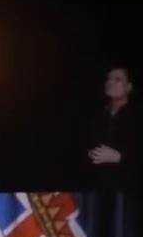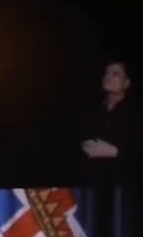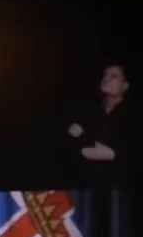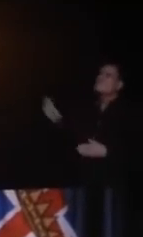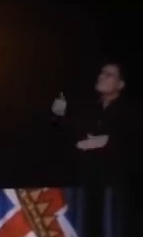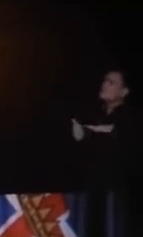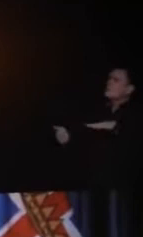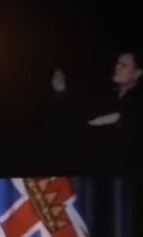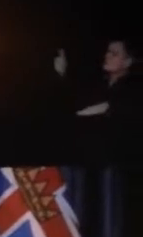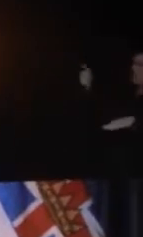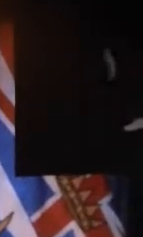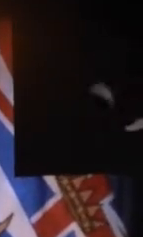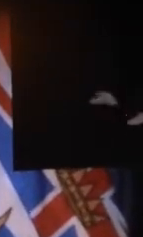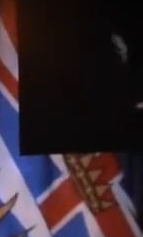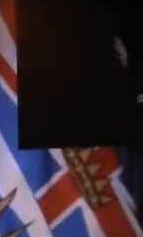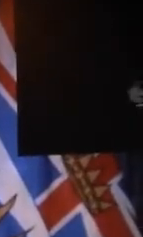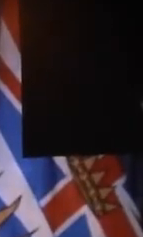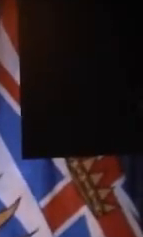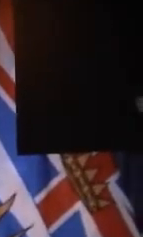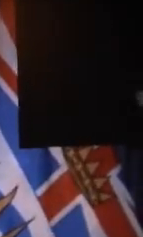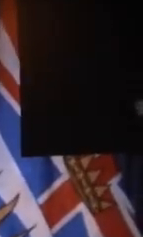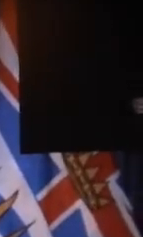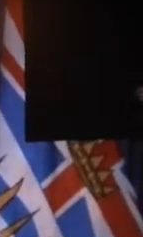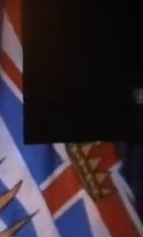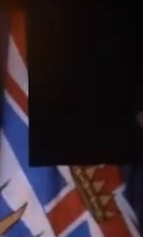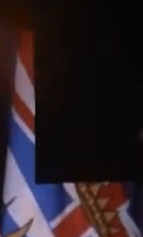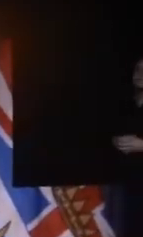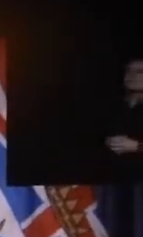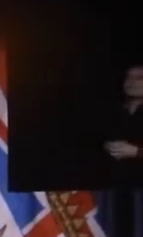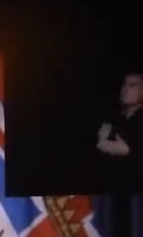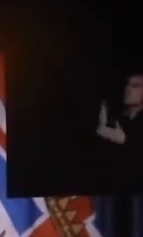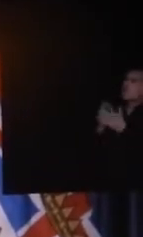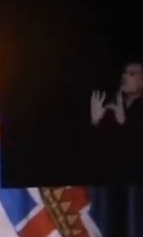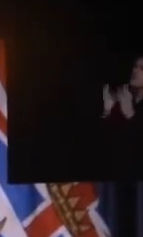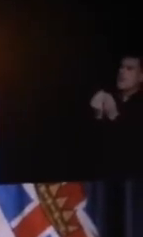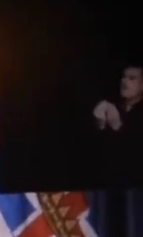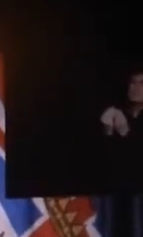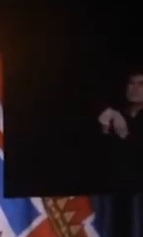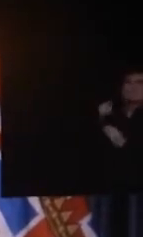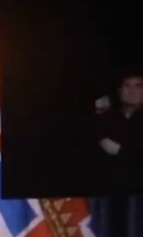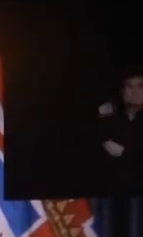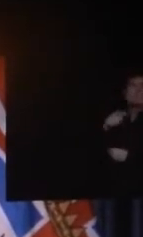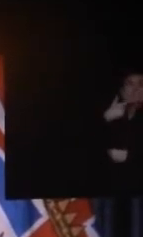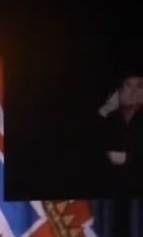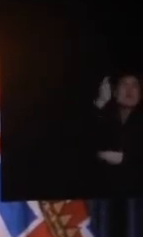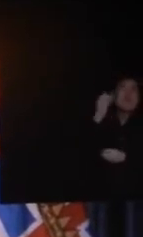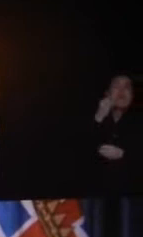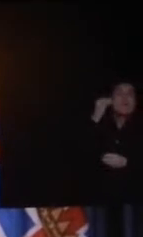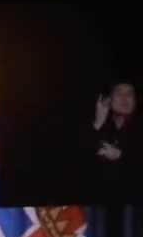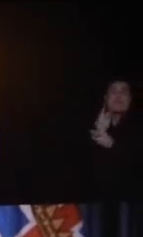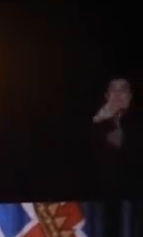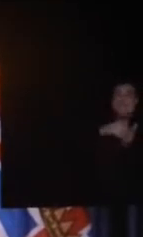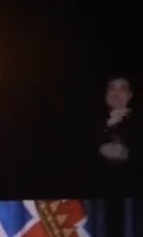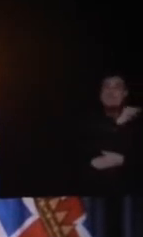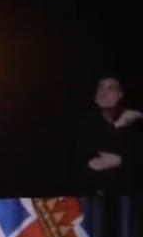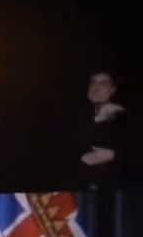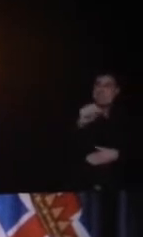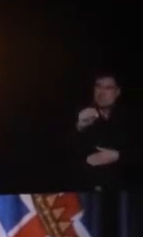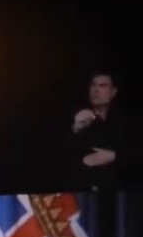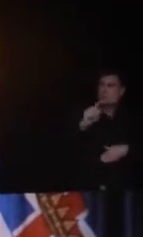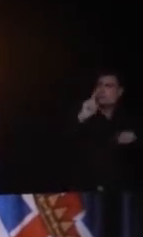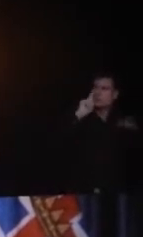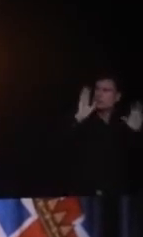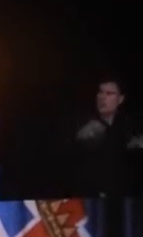Listen. Women with family inside Lynn Valley Care Home at the start of the COVID-19 outbreak say many of the shocking things that were happening